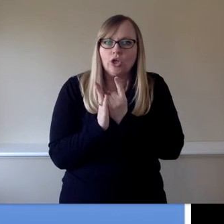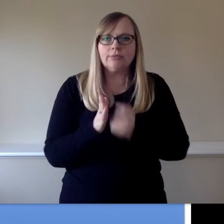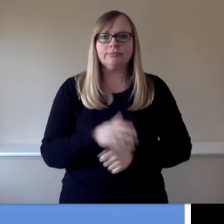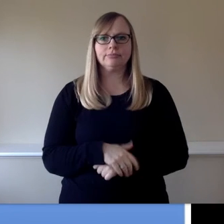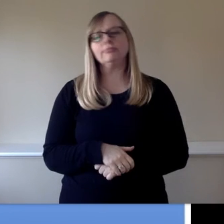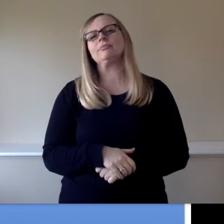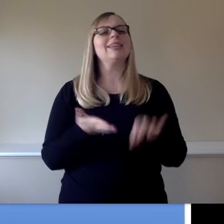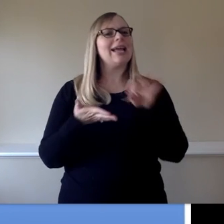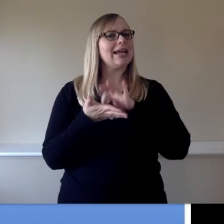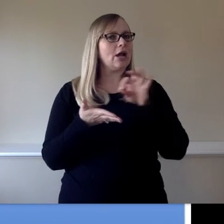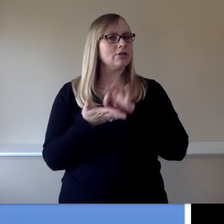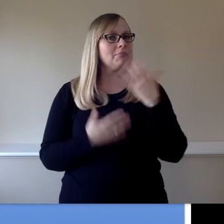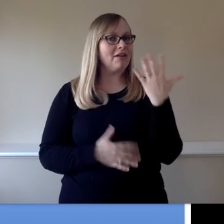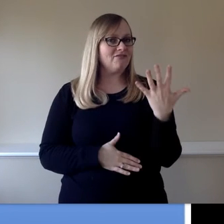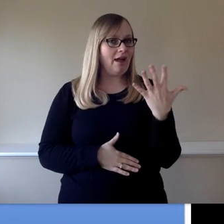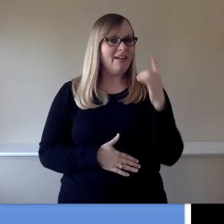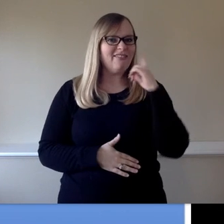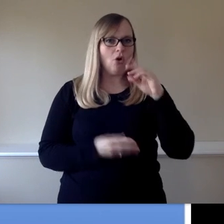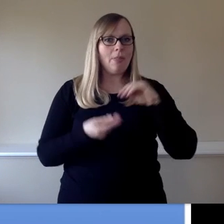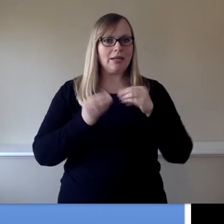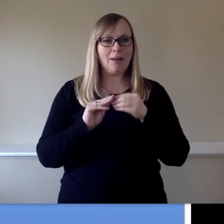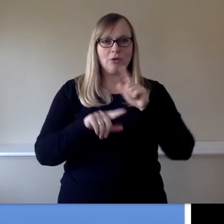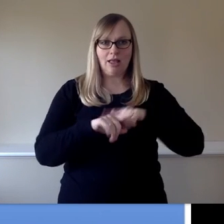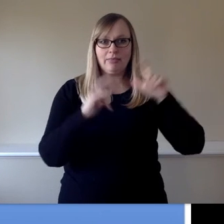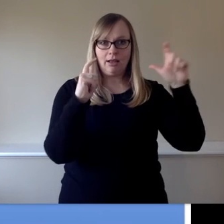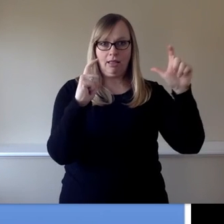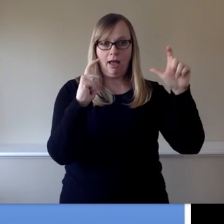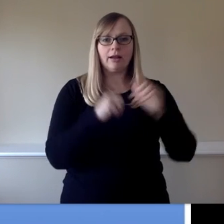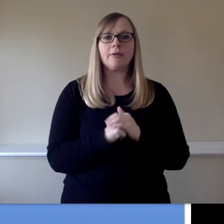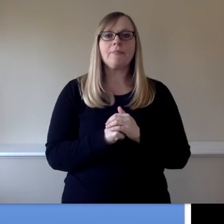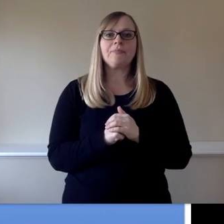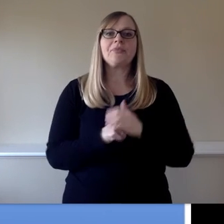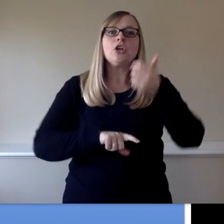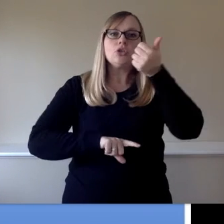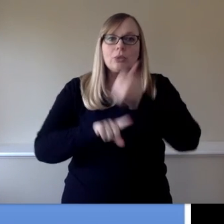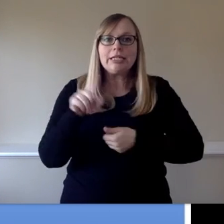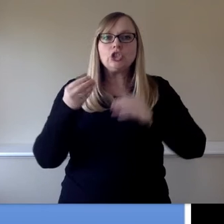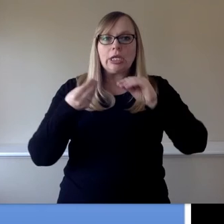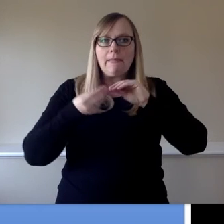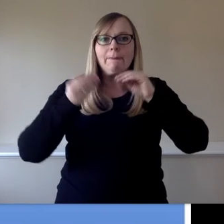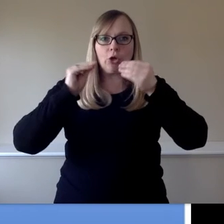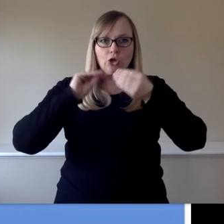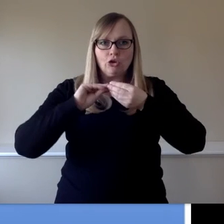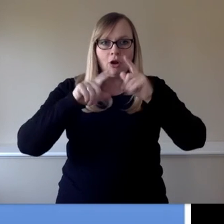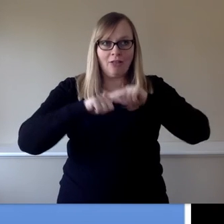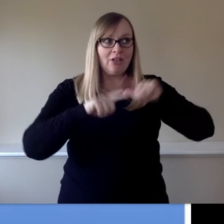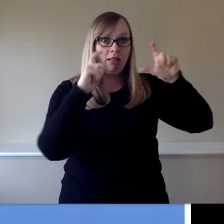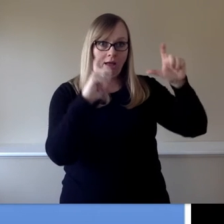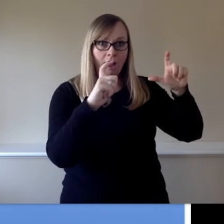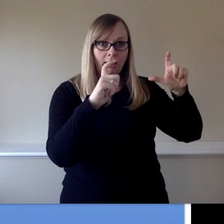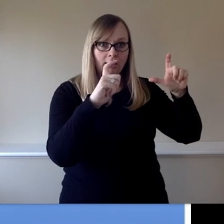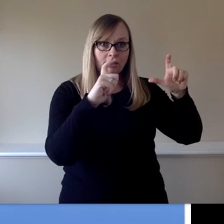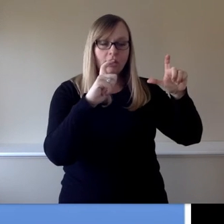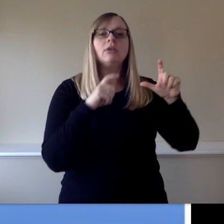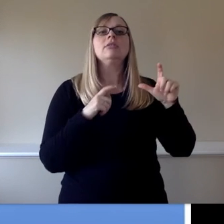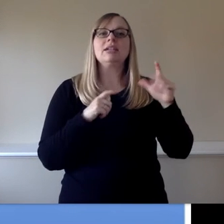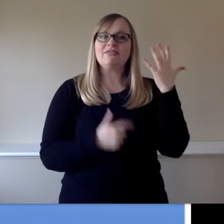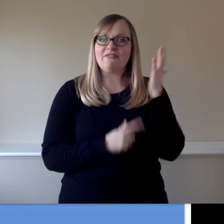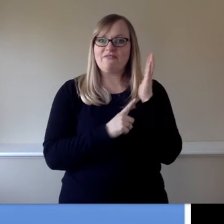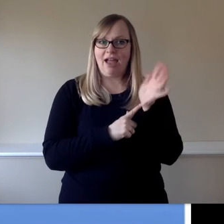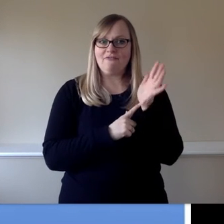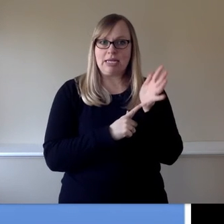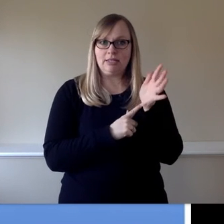Counting by fives, the clock numbers. There are 5 minutes in between each number on the clock, and we count by fives,